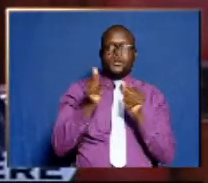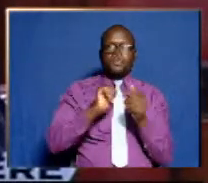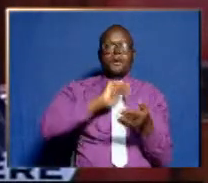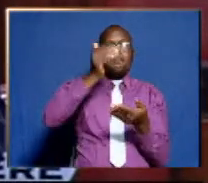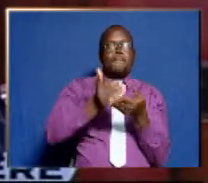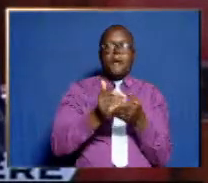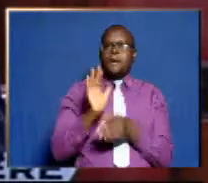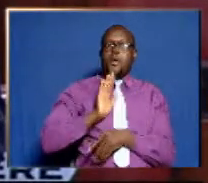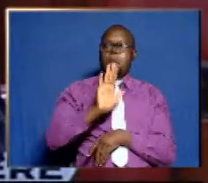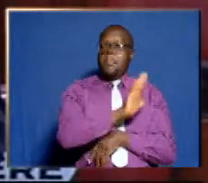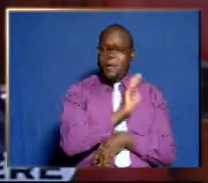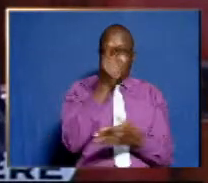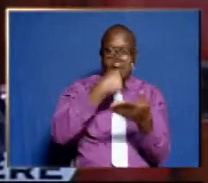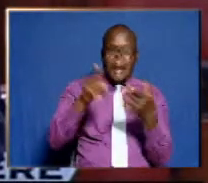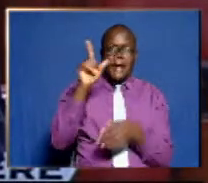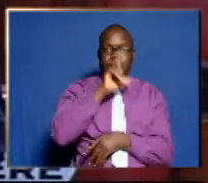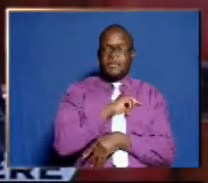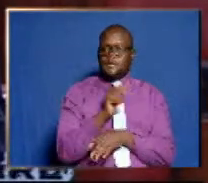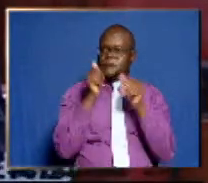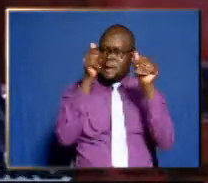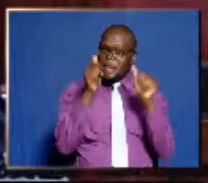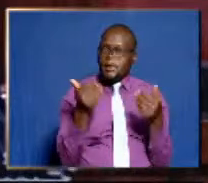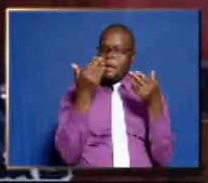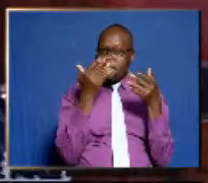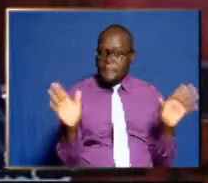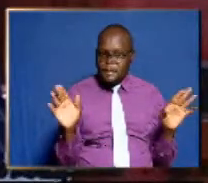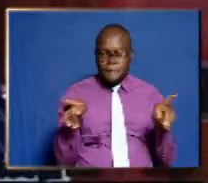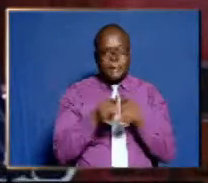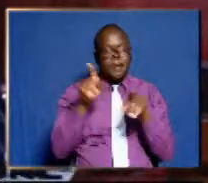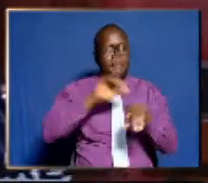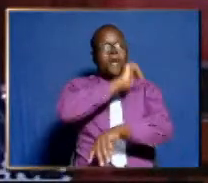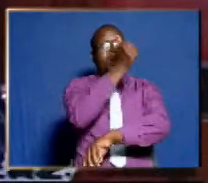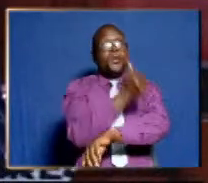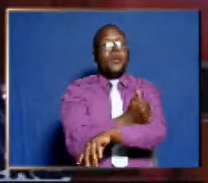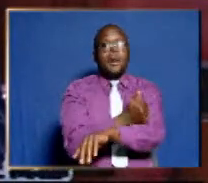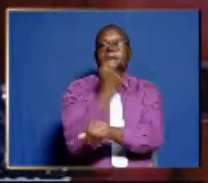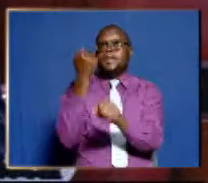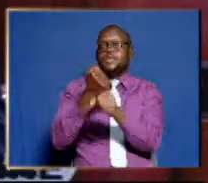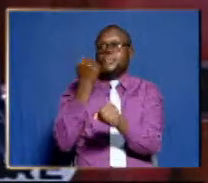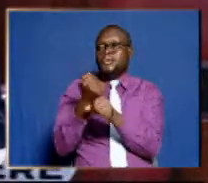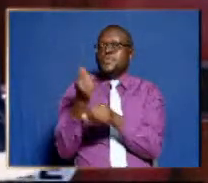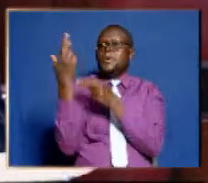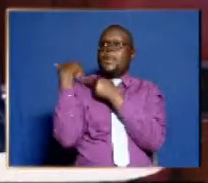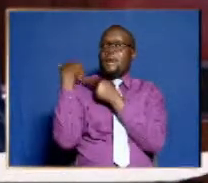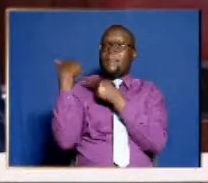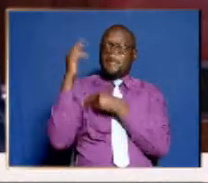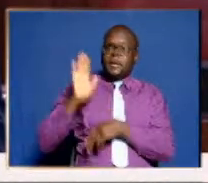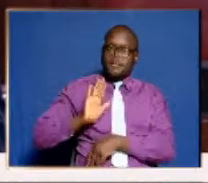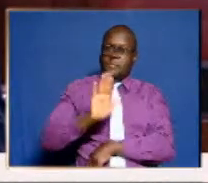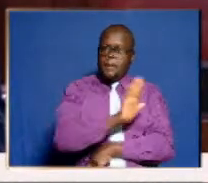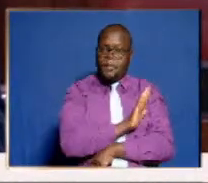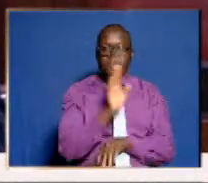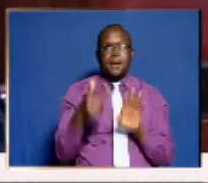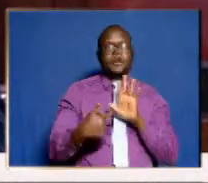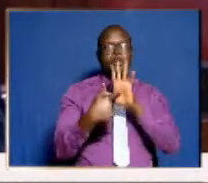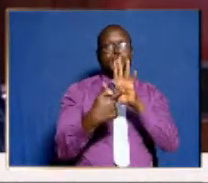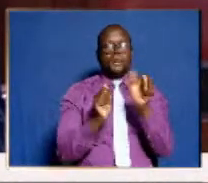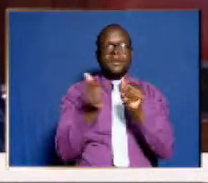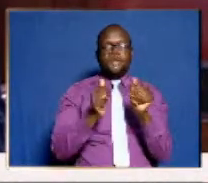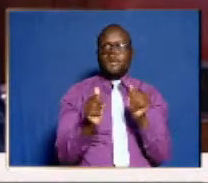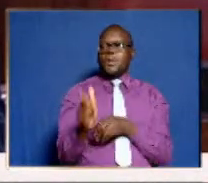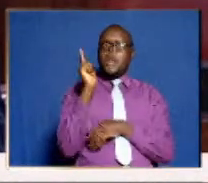duly qualified, duly gazetted, and authorized to execute the mandate of the board as stipulated in the Sports